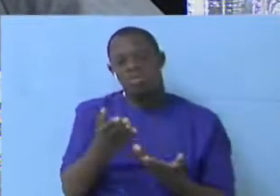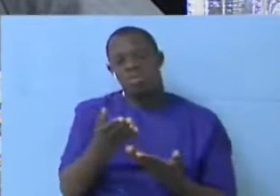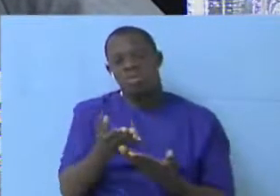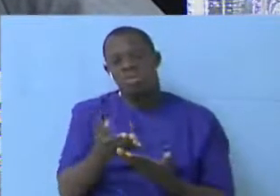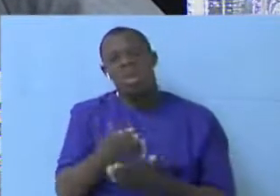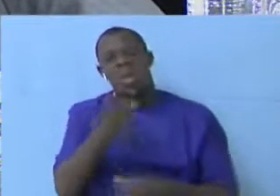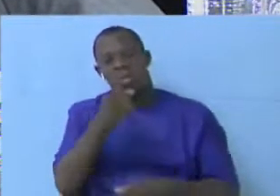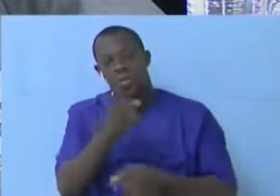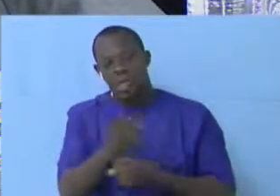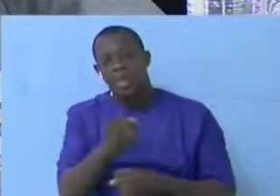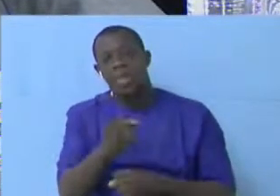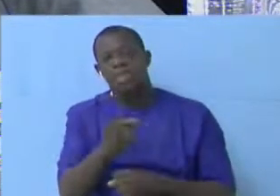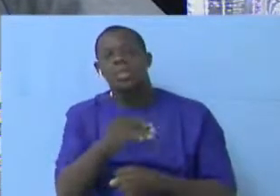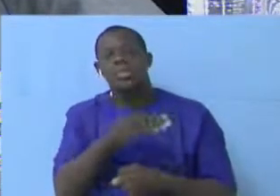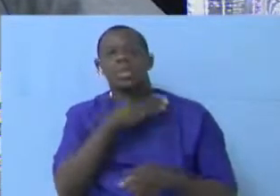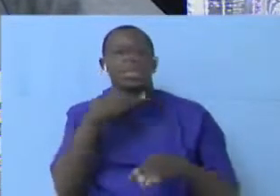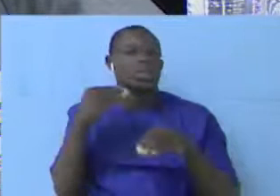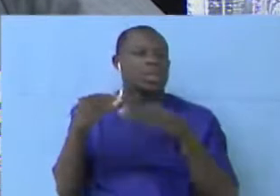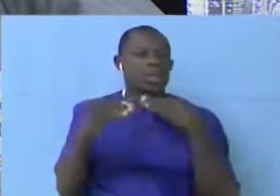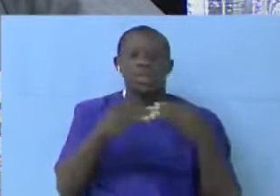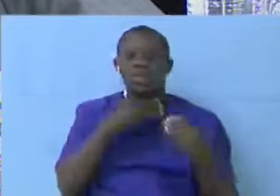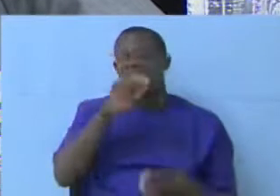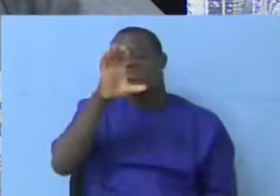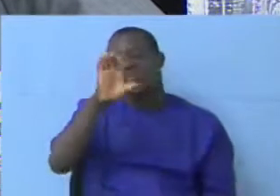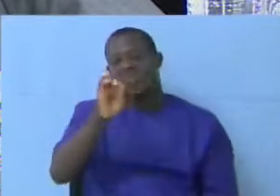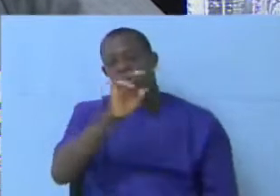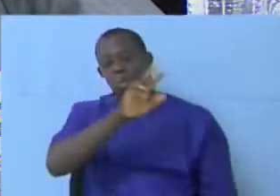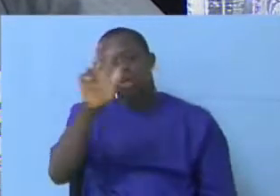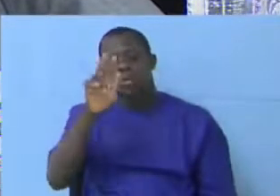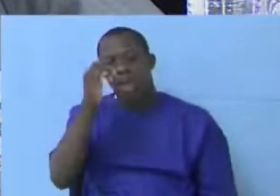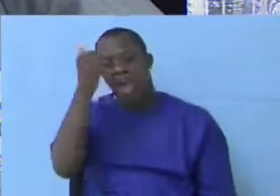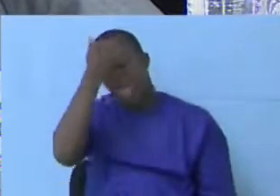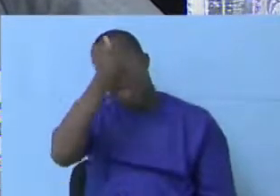50 West African migrants.